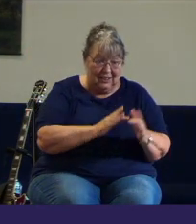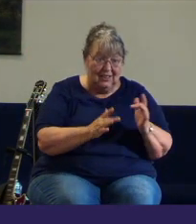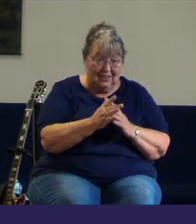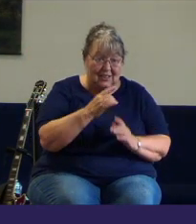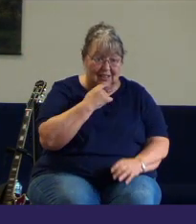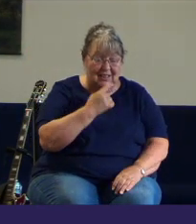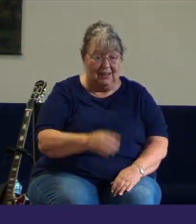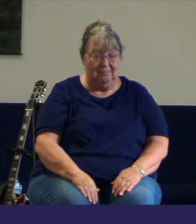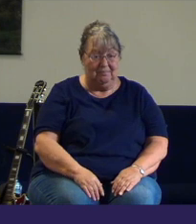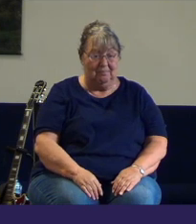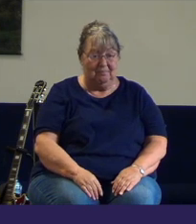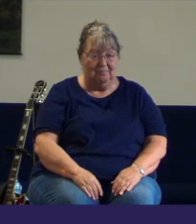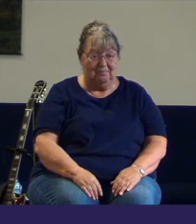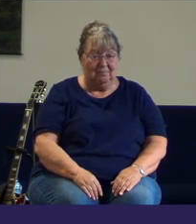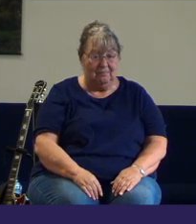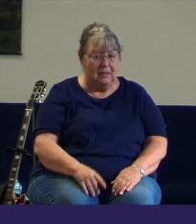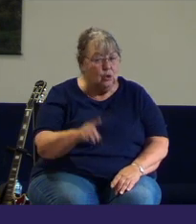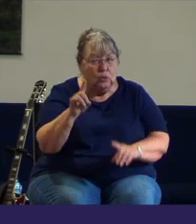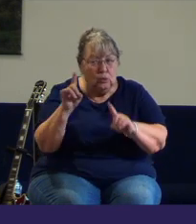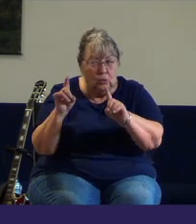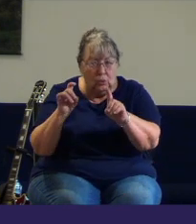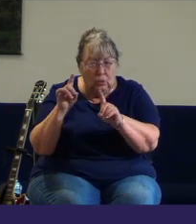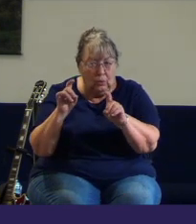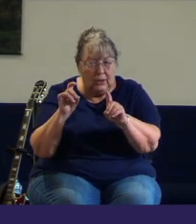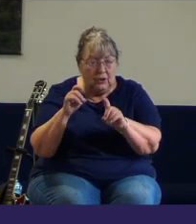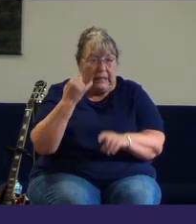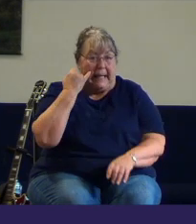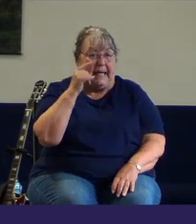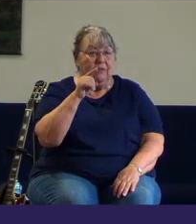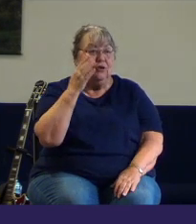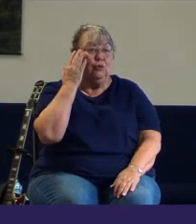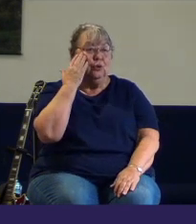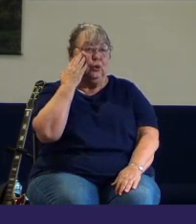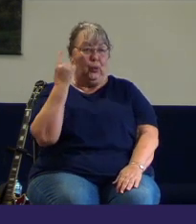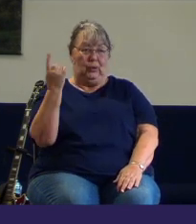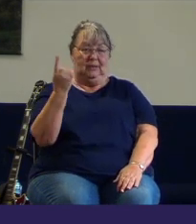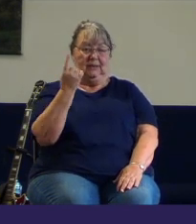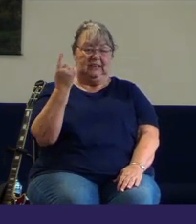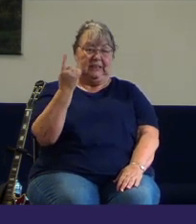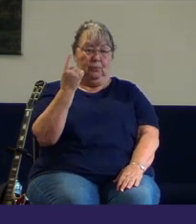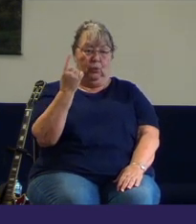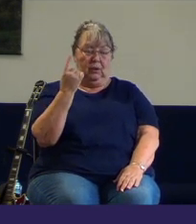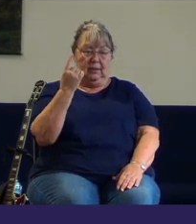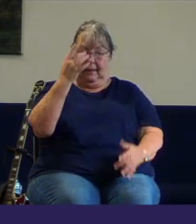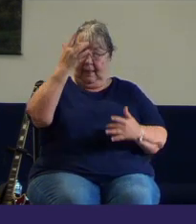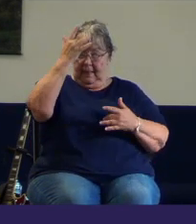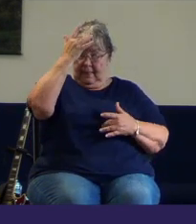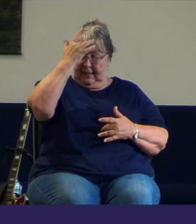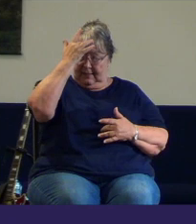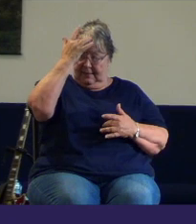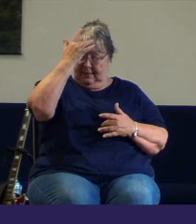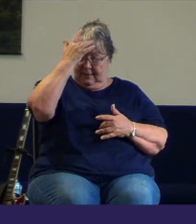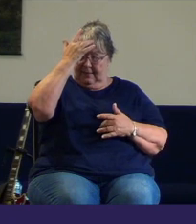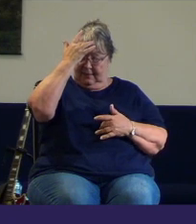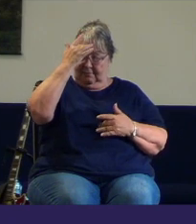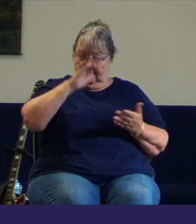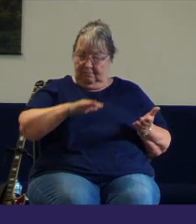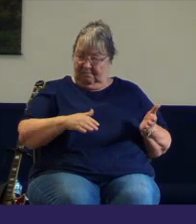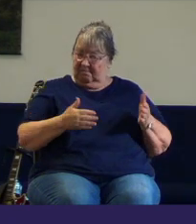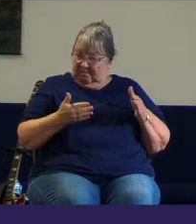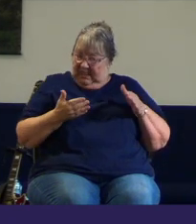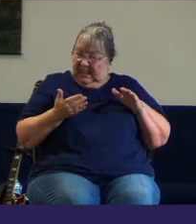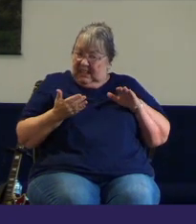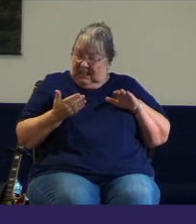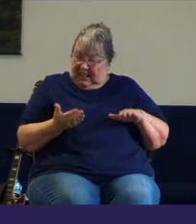And so I ask you this question. If you knew someone who is dying of a terminal illness, of